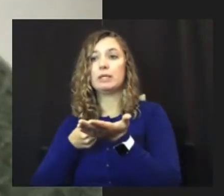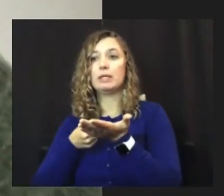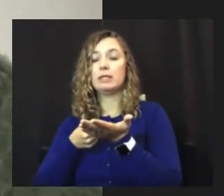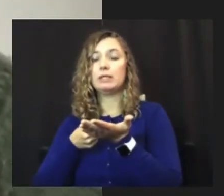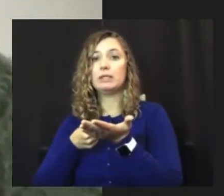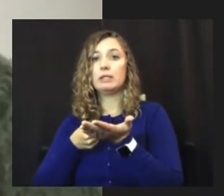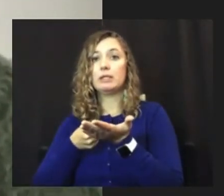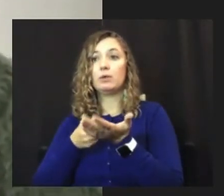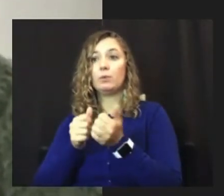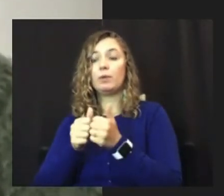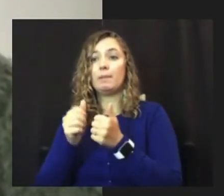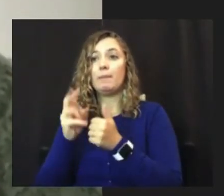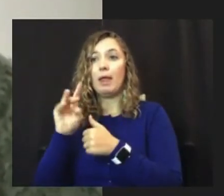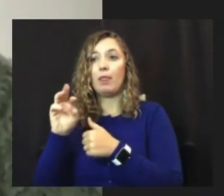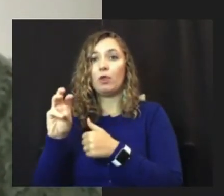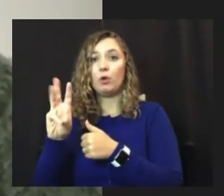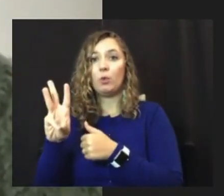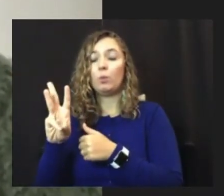with Matthew